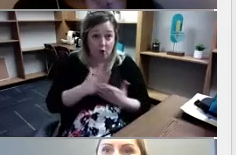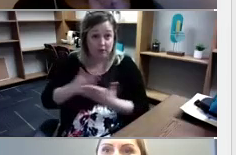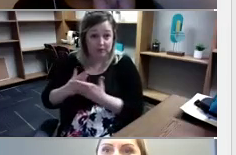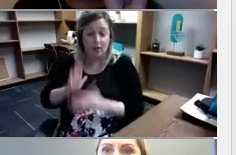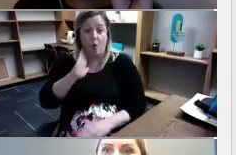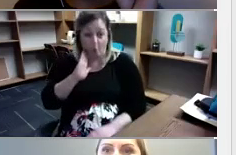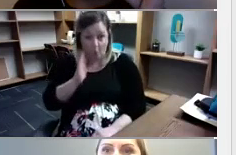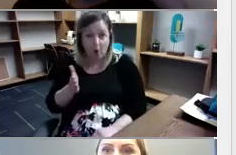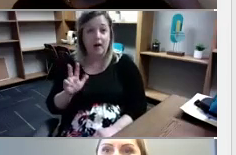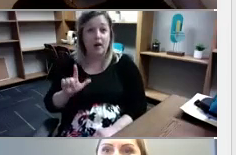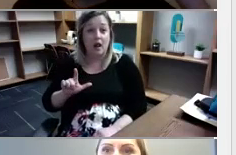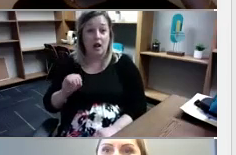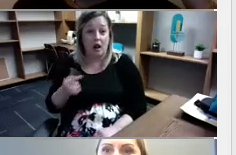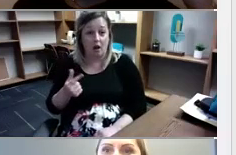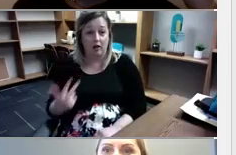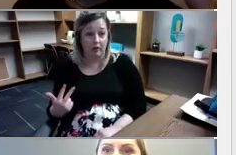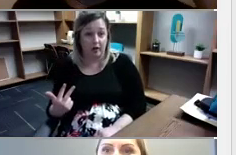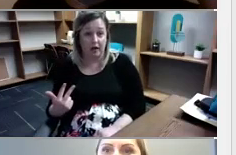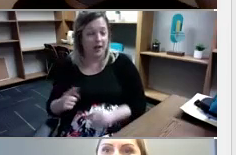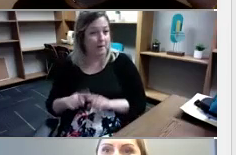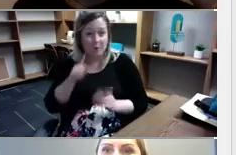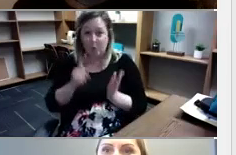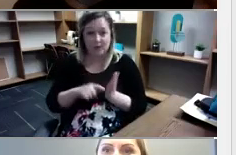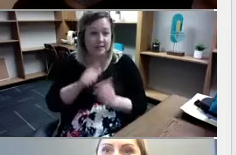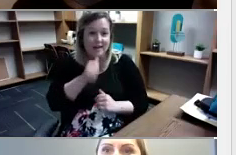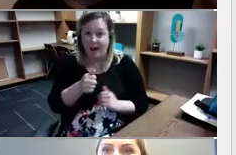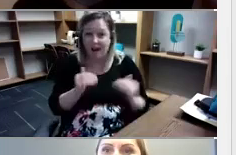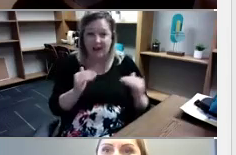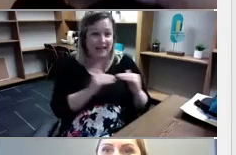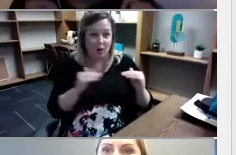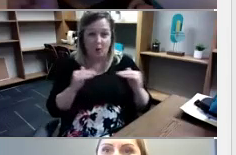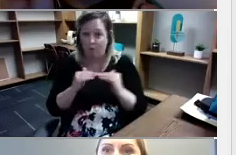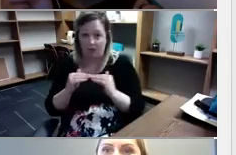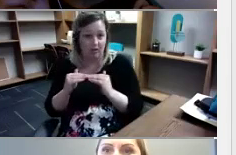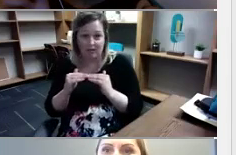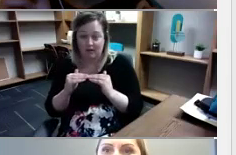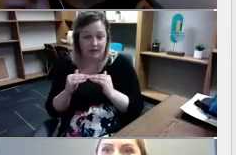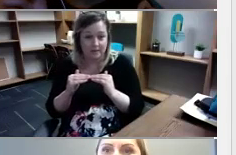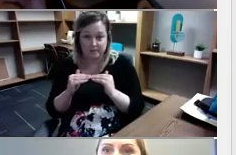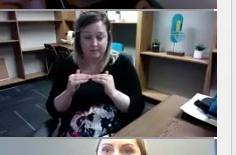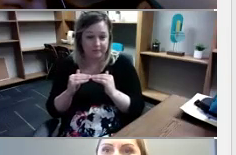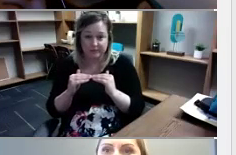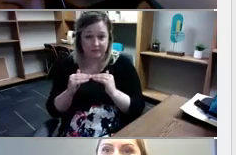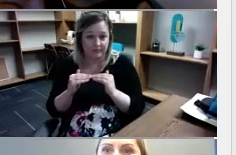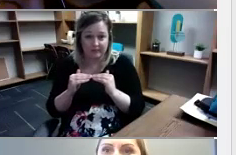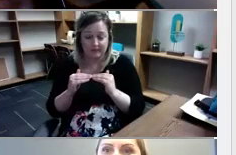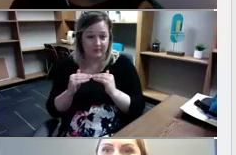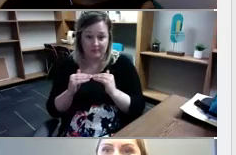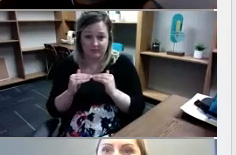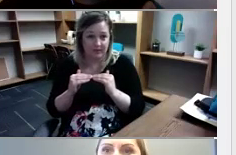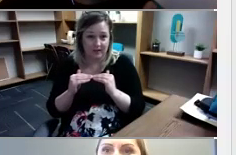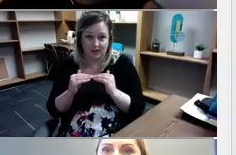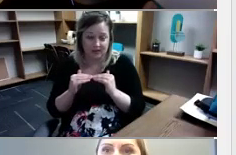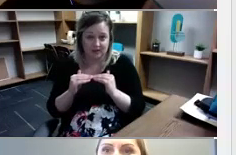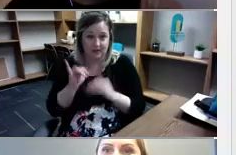equal components for log base 3. We have log base 3 as the first part and 2 by 3 for the second part, right? So